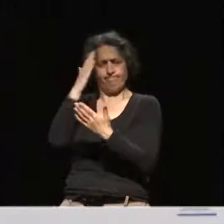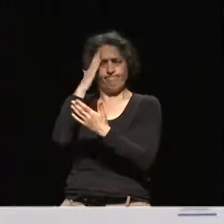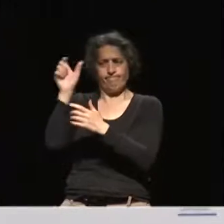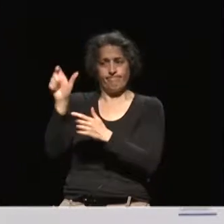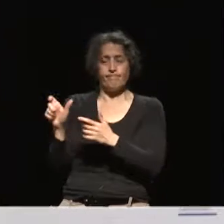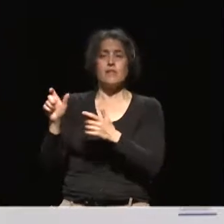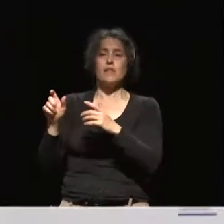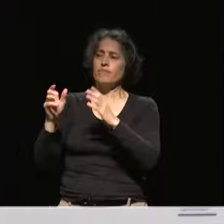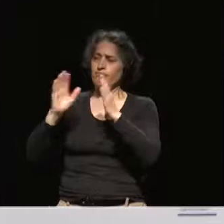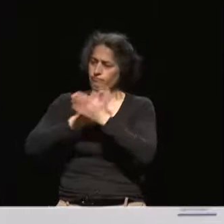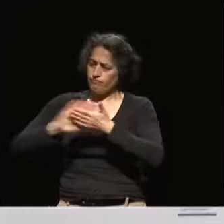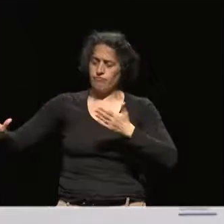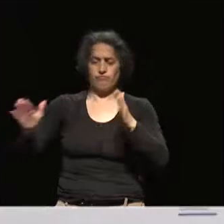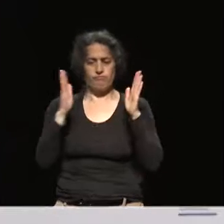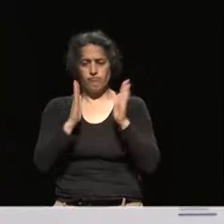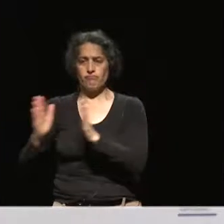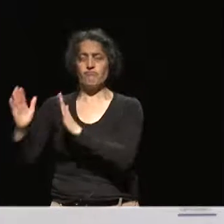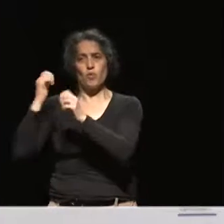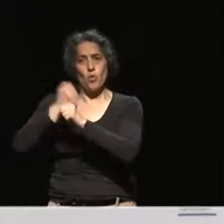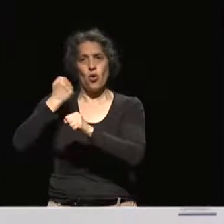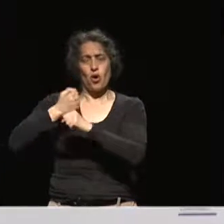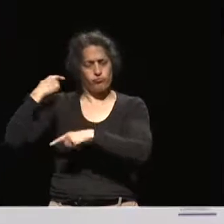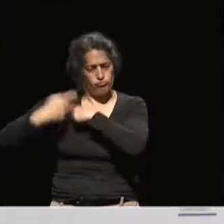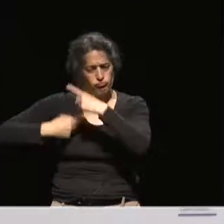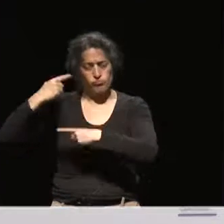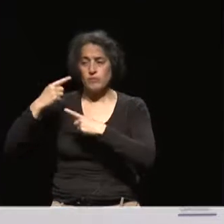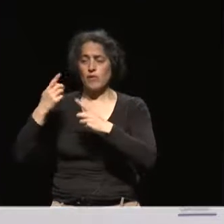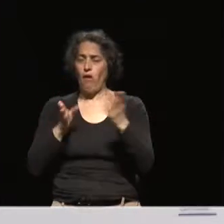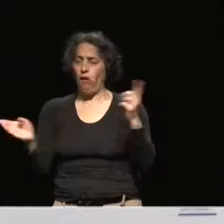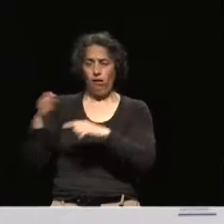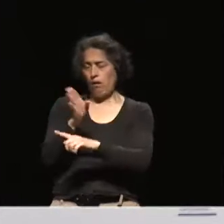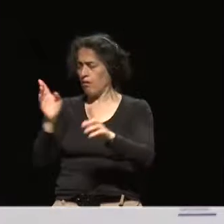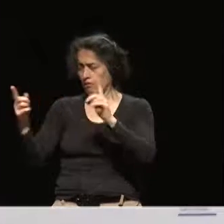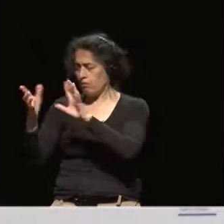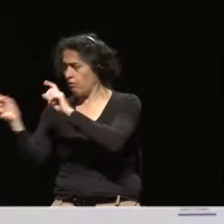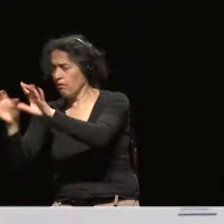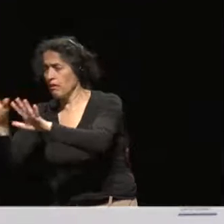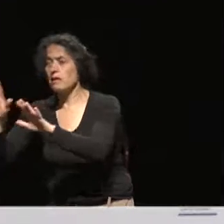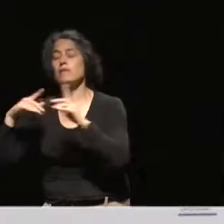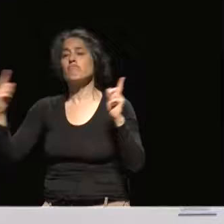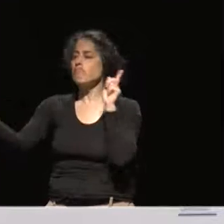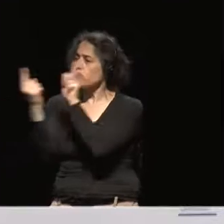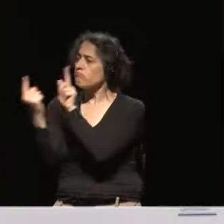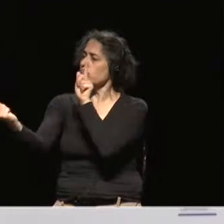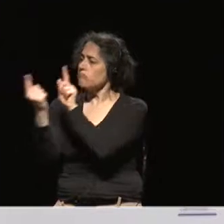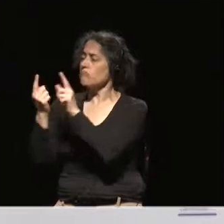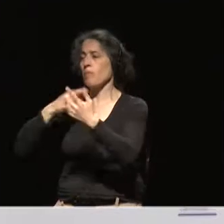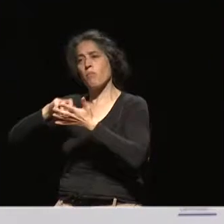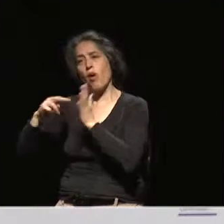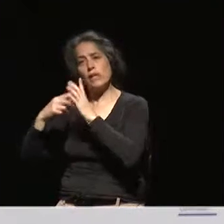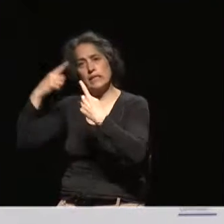be accountable. We have to obviously bring them on board in terms of the political dialogue. They have to be able to